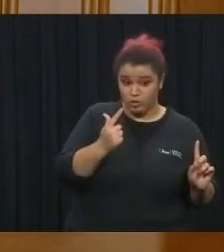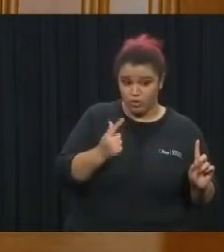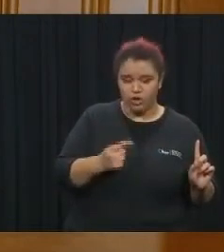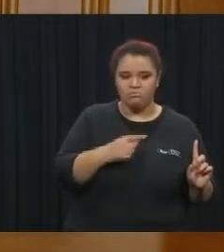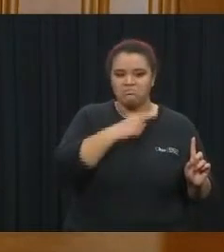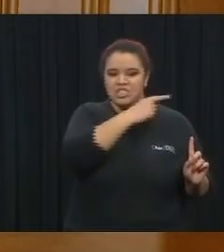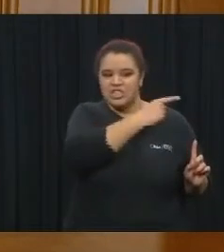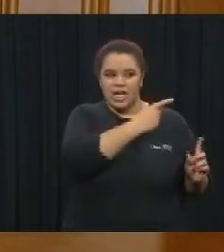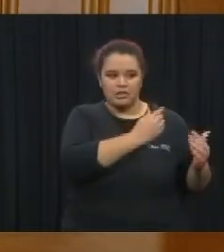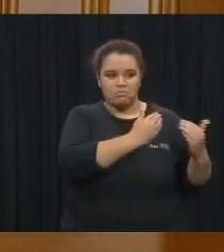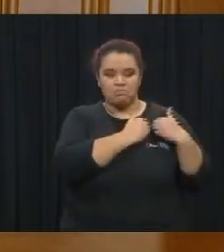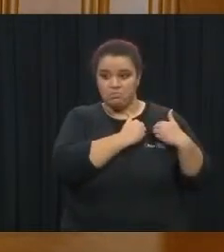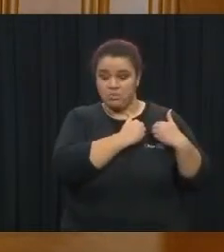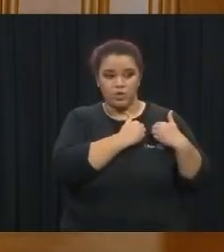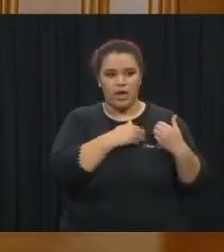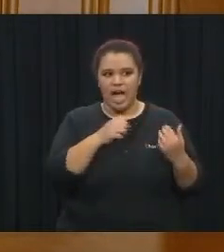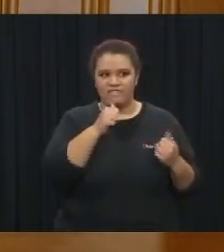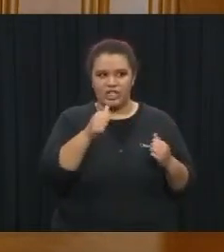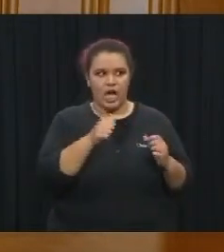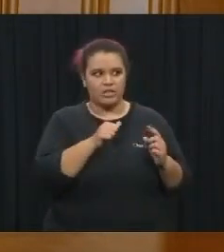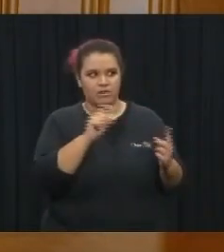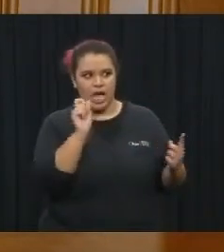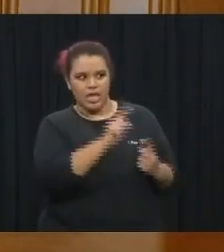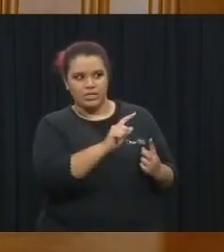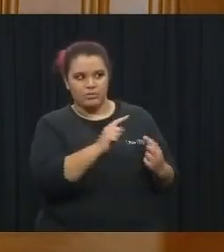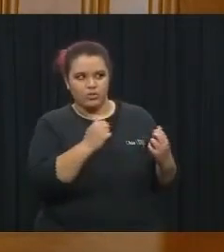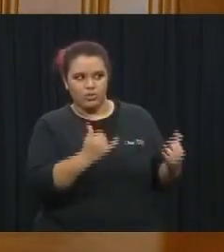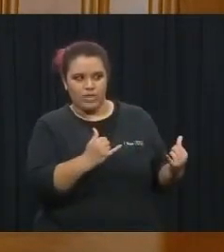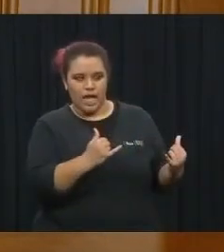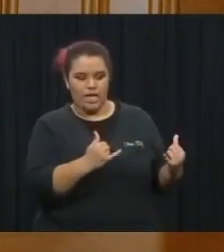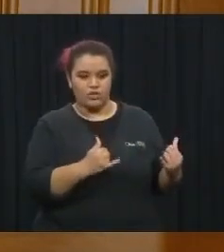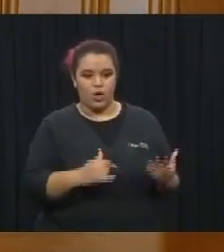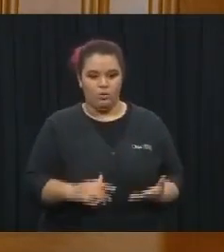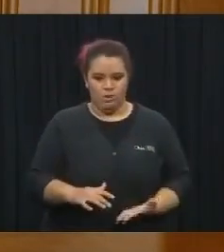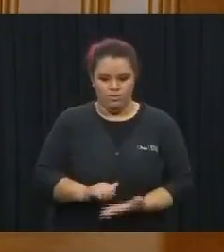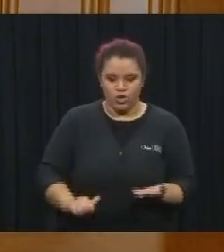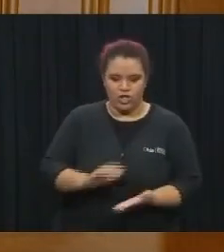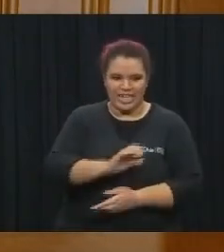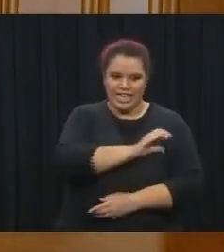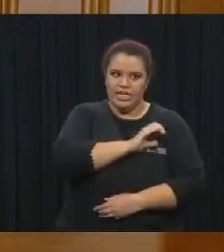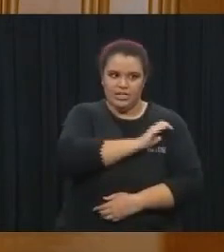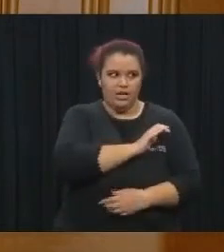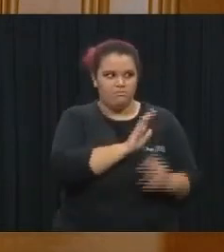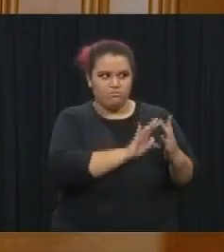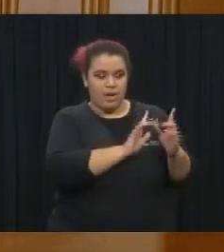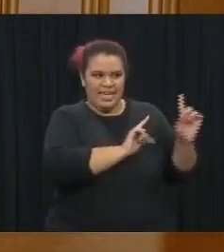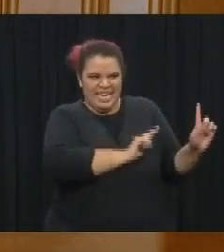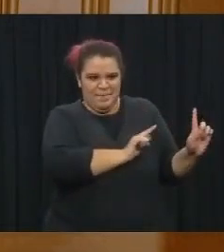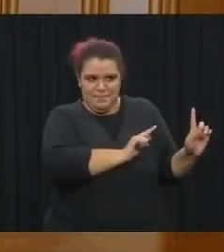Attorney General today, so I don't know what has occurred today. And again,